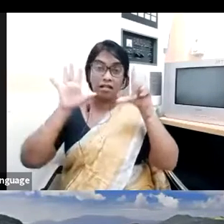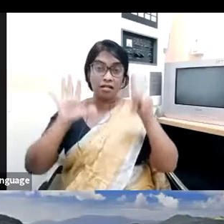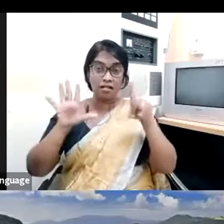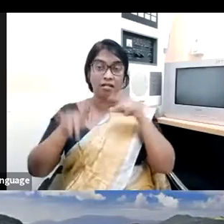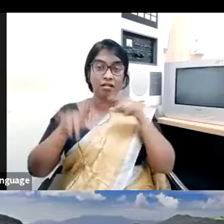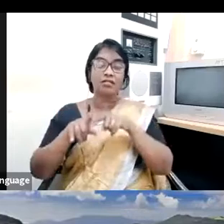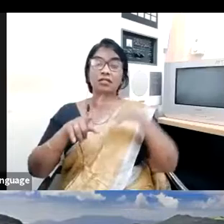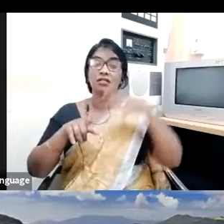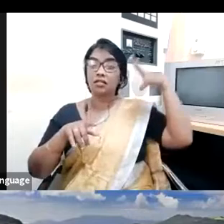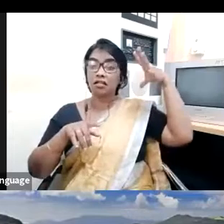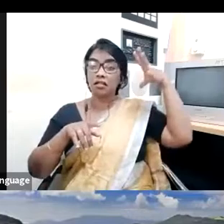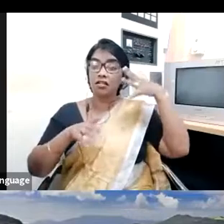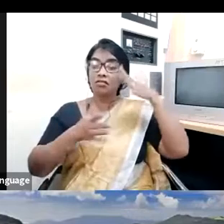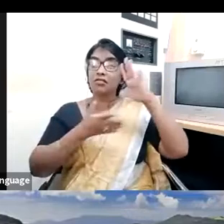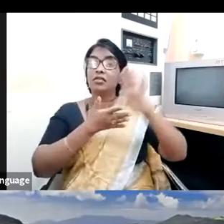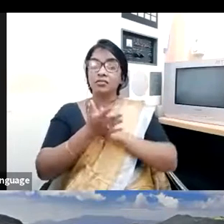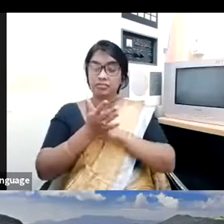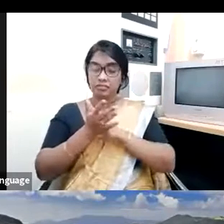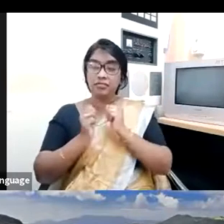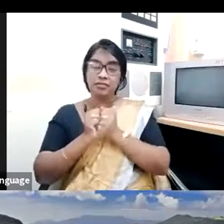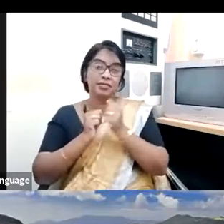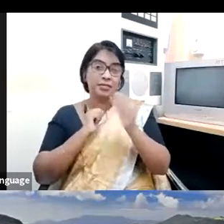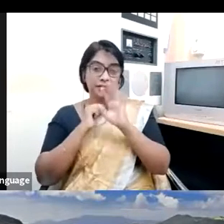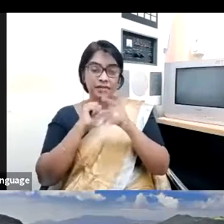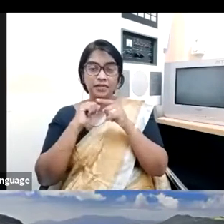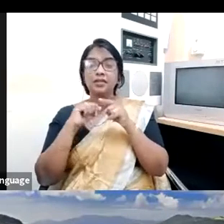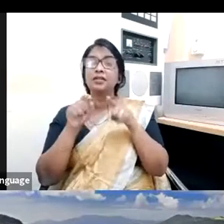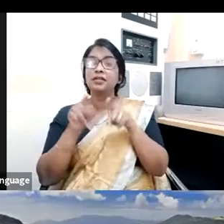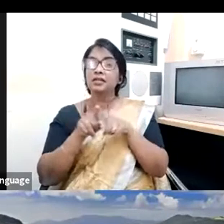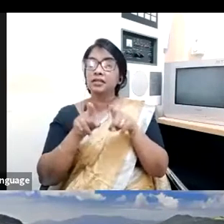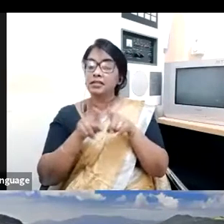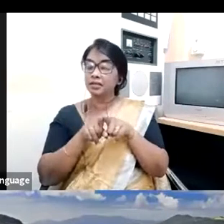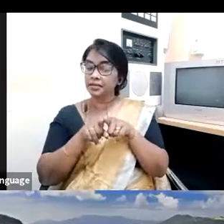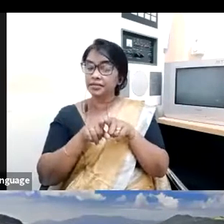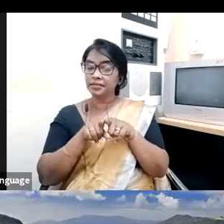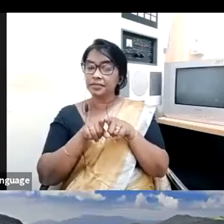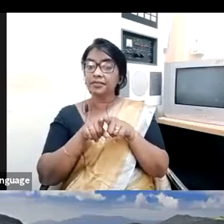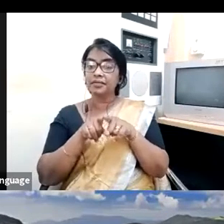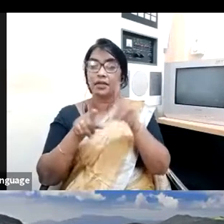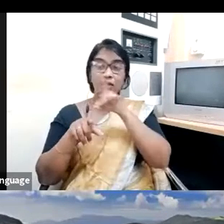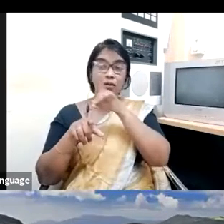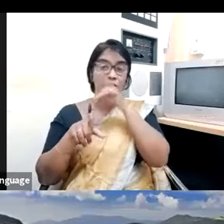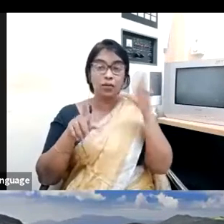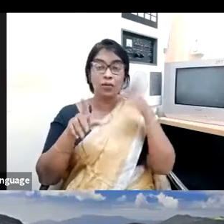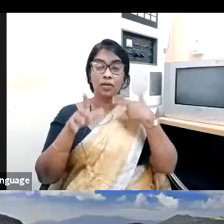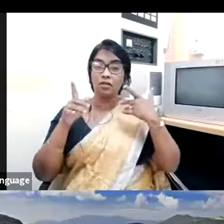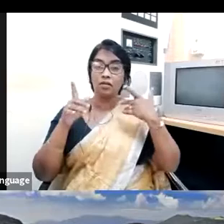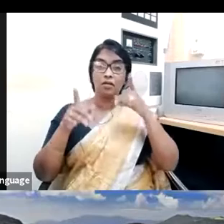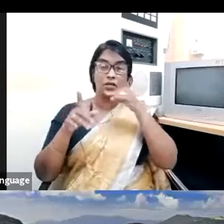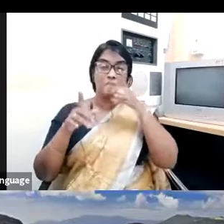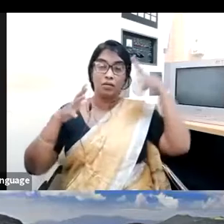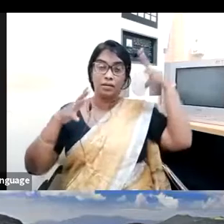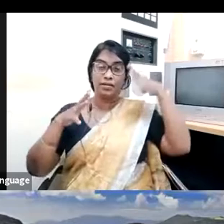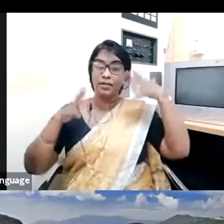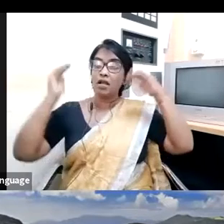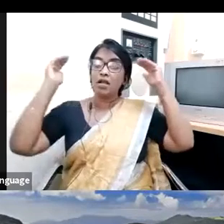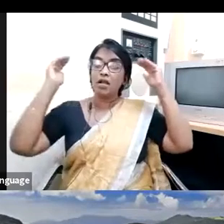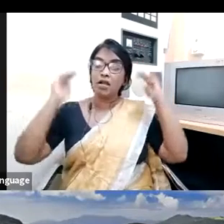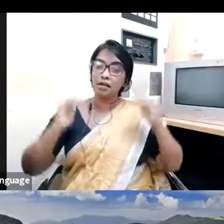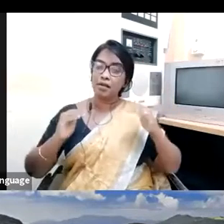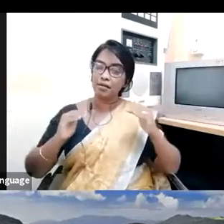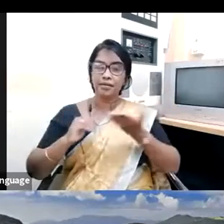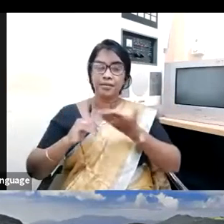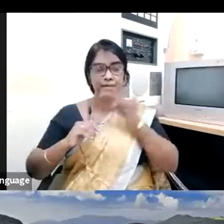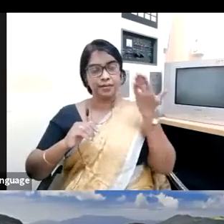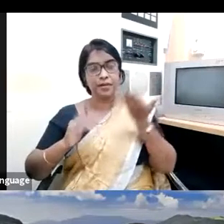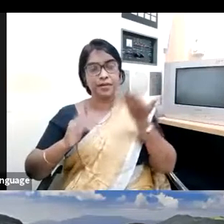cross plus 1.5 degrees centigrade, it's no point us then trying to move to renewable energy, because the harm would